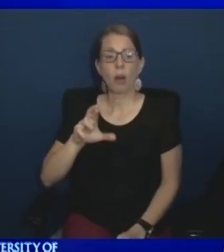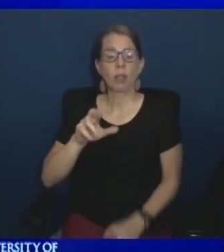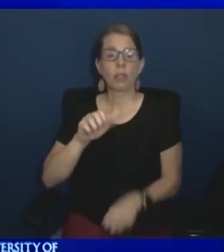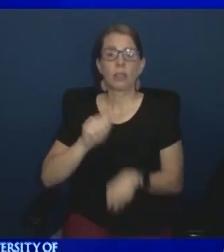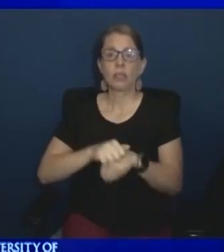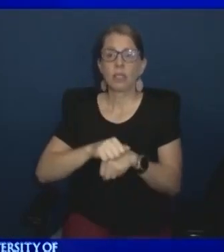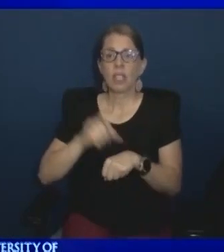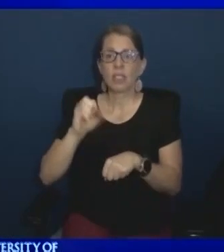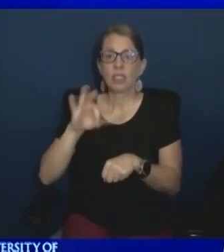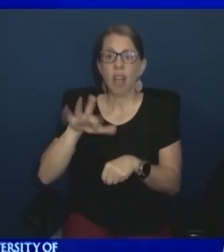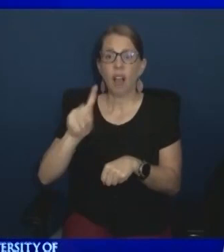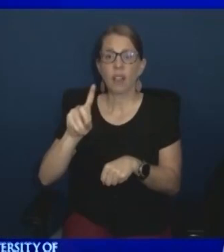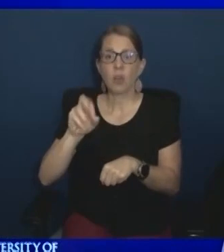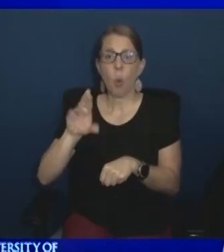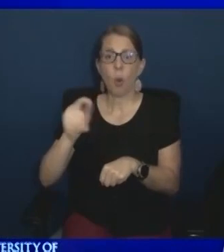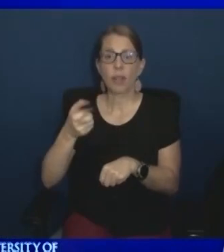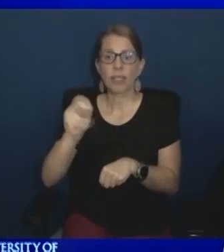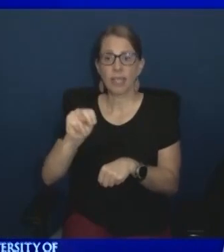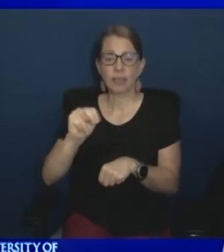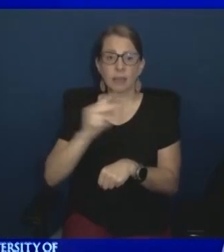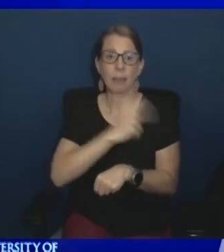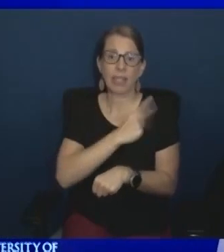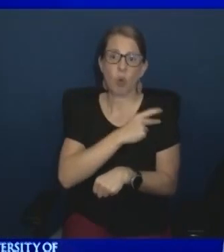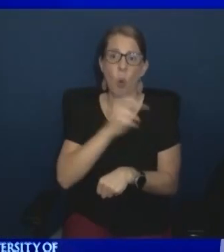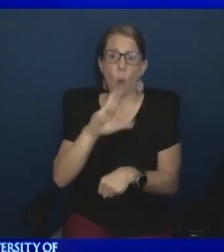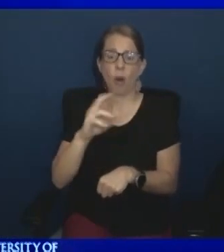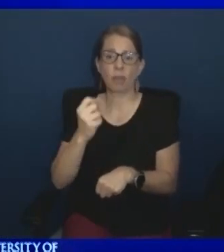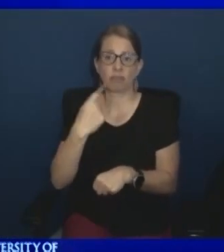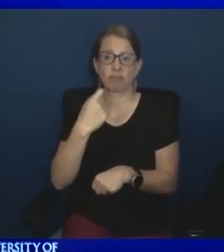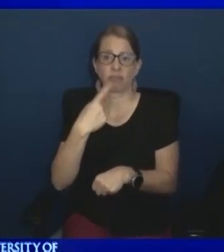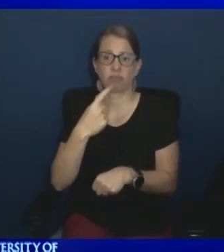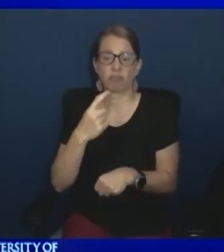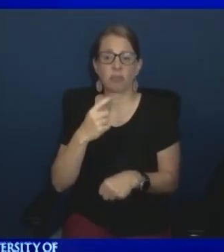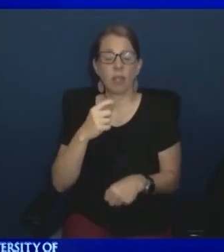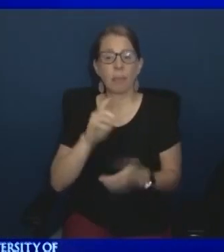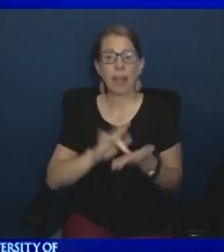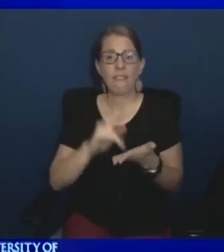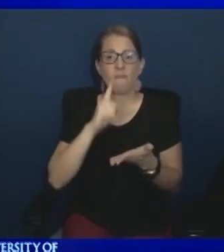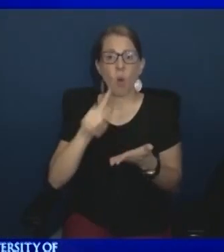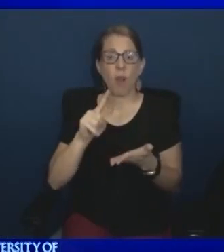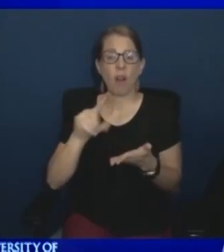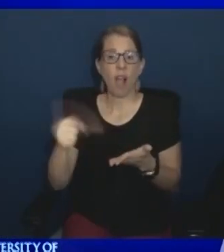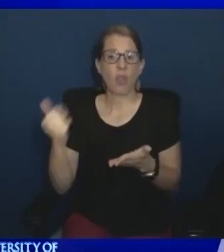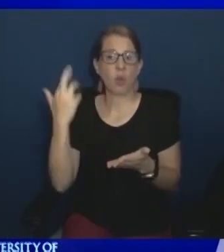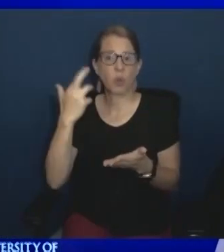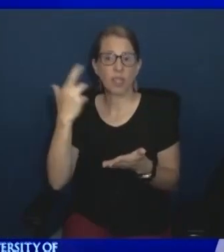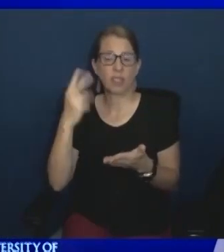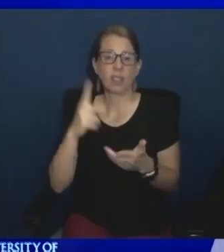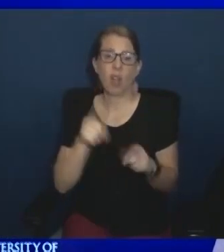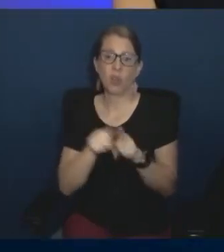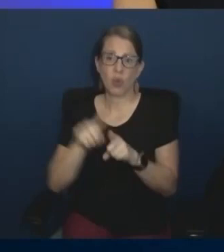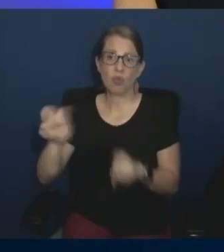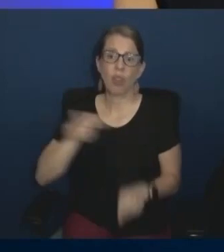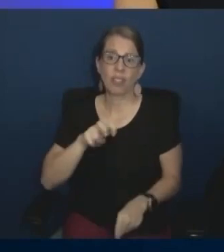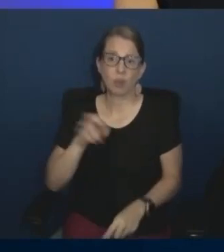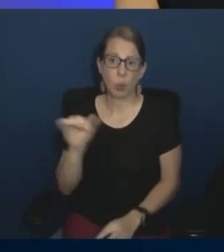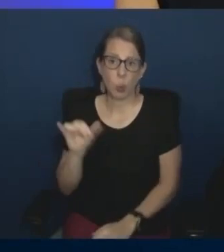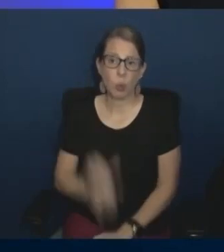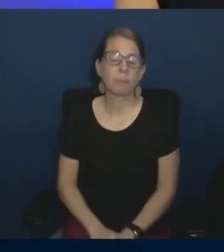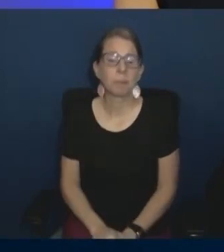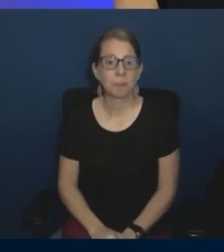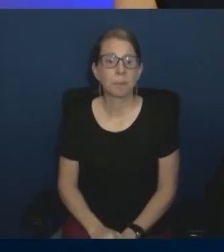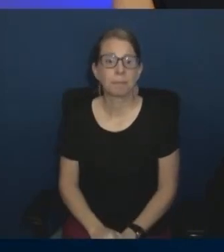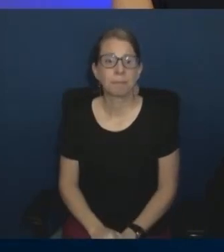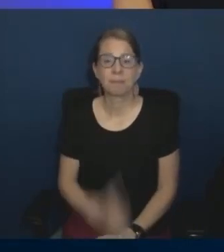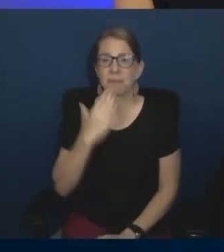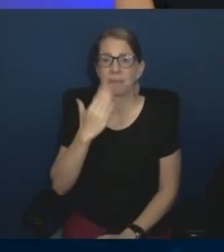or patients who are on immunosuppressives for other reasons, but also some of the transfers that we do get in as well. All right, thanks for that. Yep. Okay, so